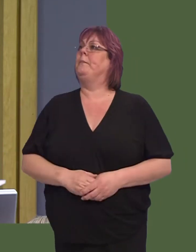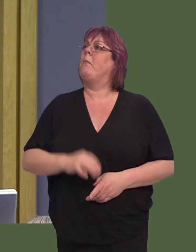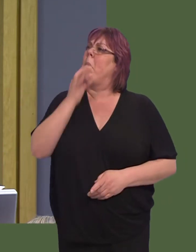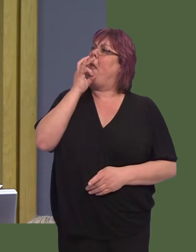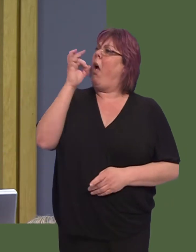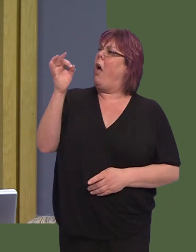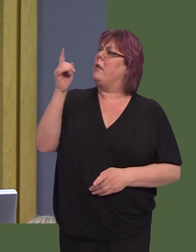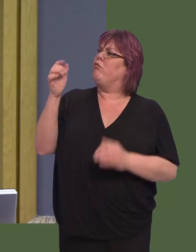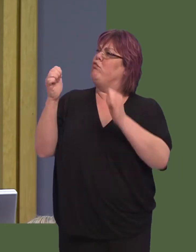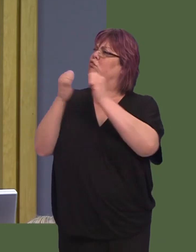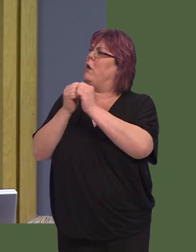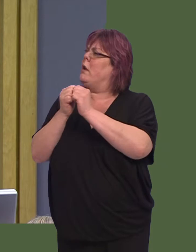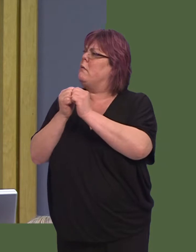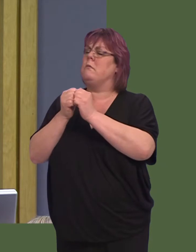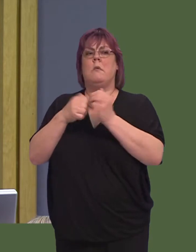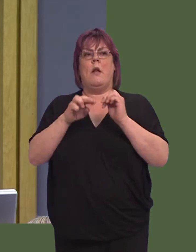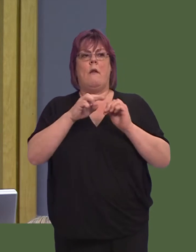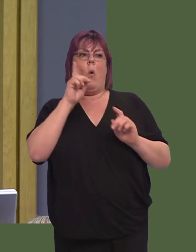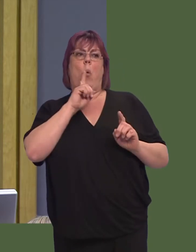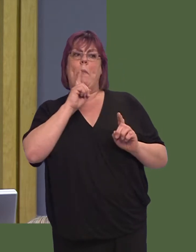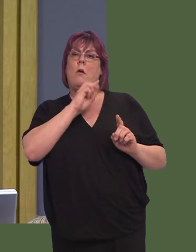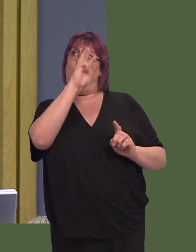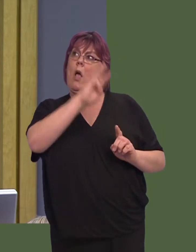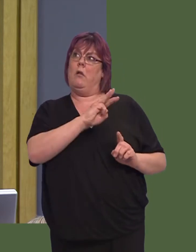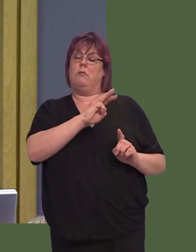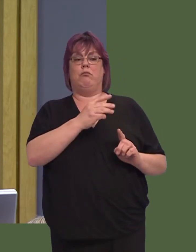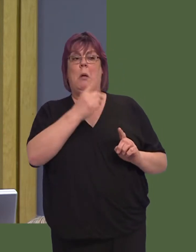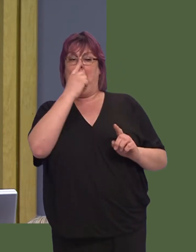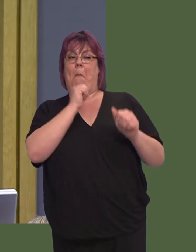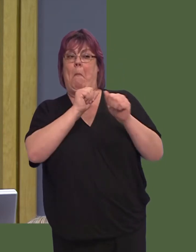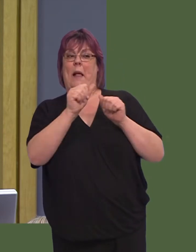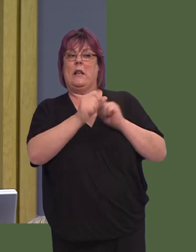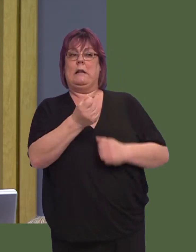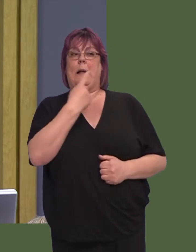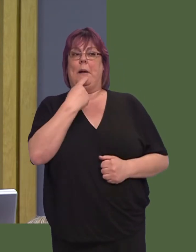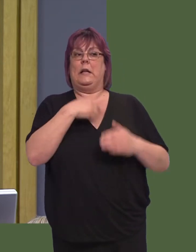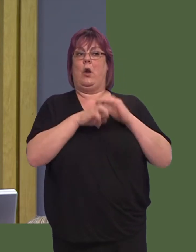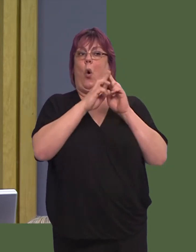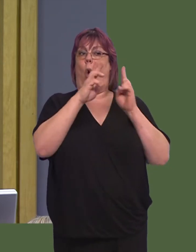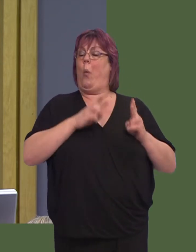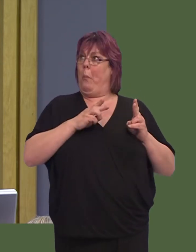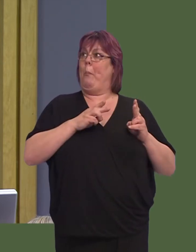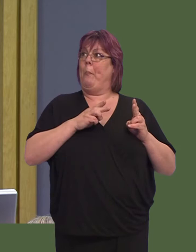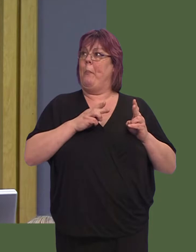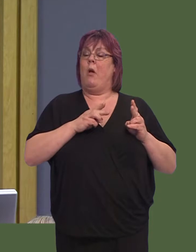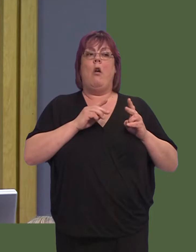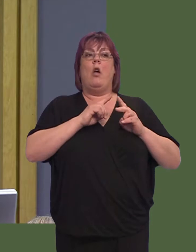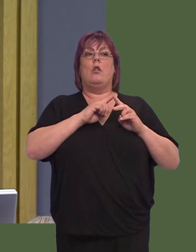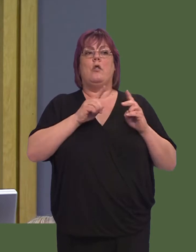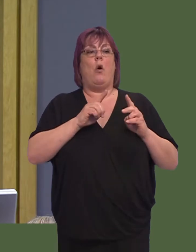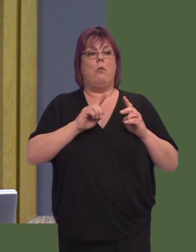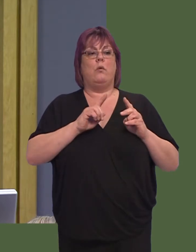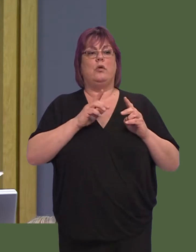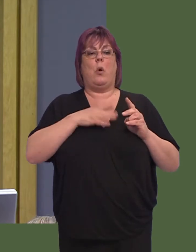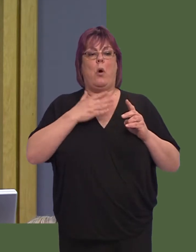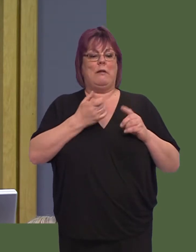that women in Wales would be better off if they could take this 2nd dose at home, avoiding unnecessary medical appointments and also